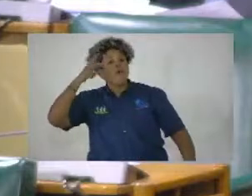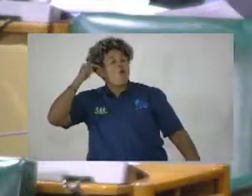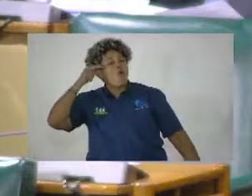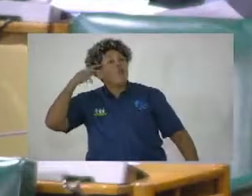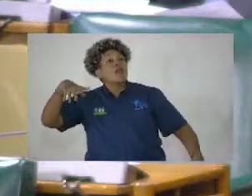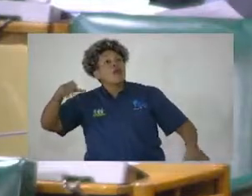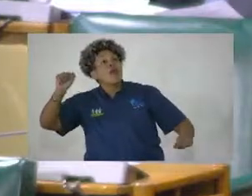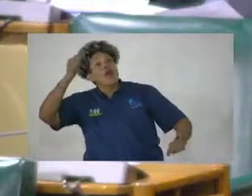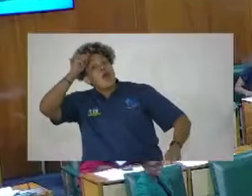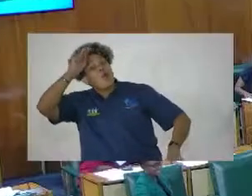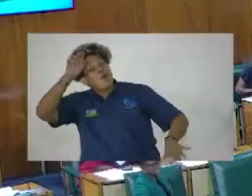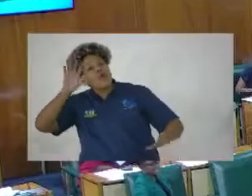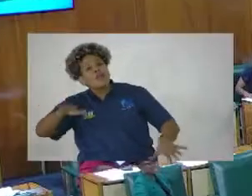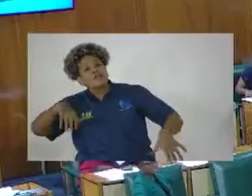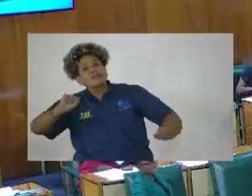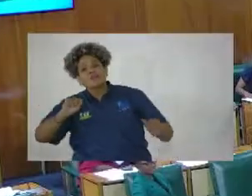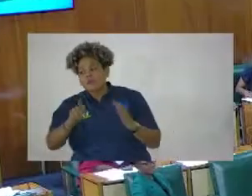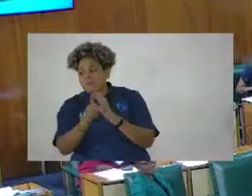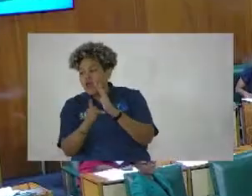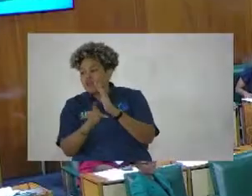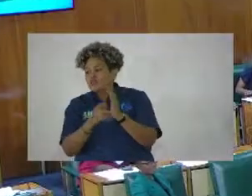good policy is something we know we can depend on.